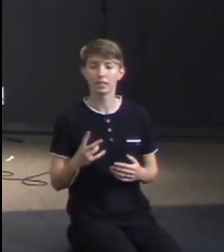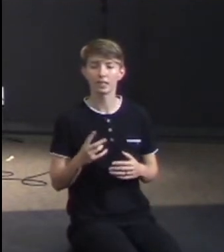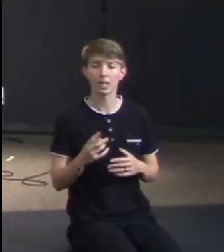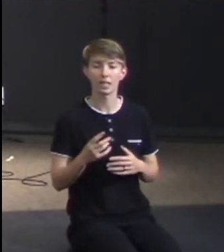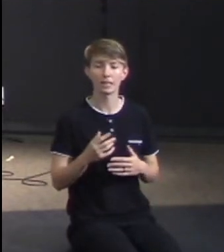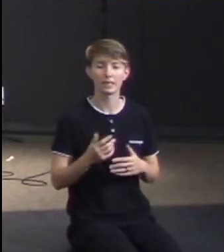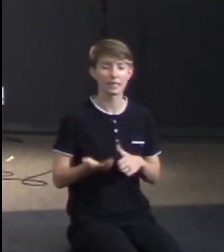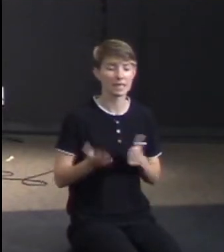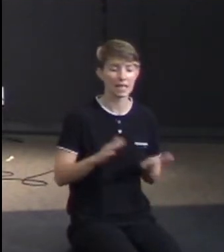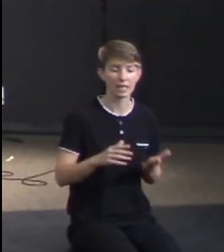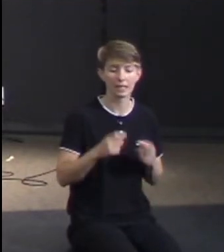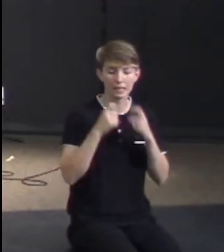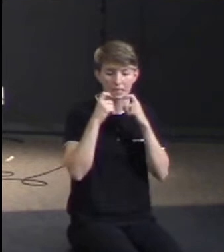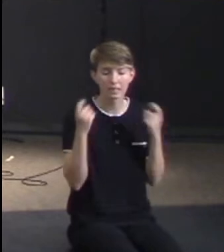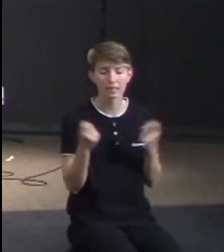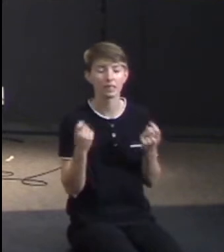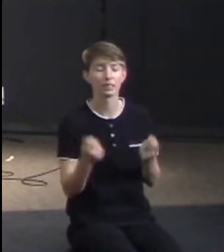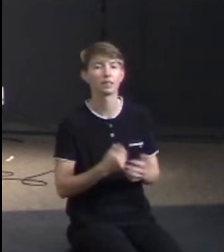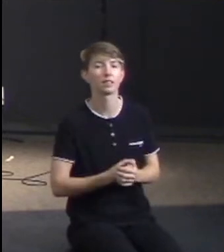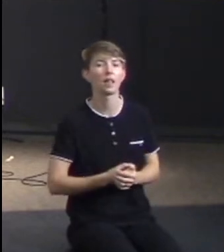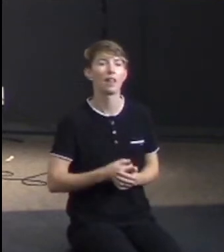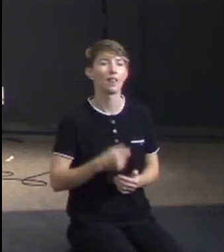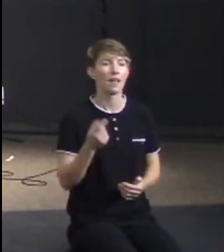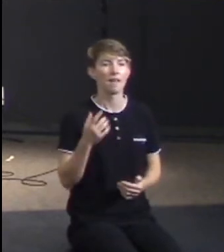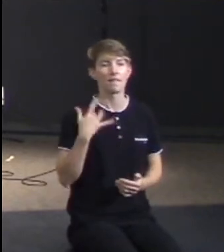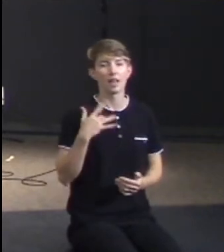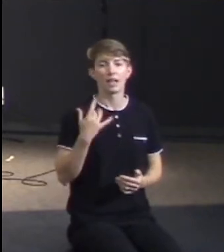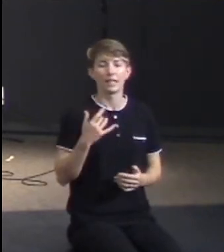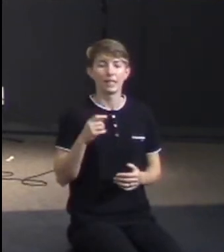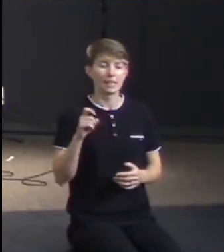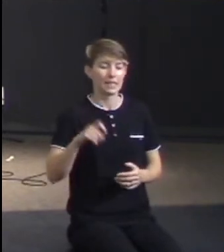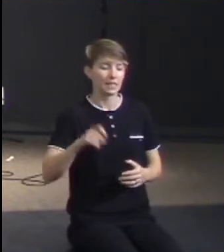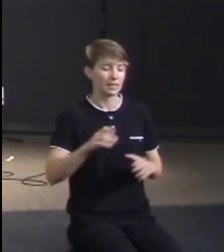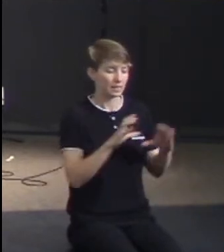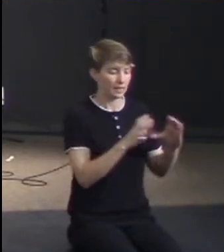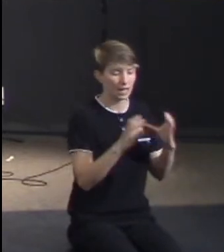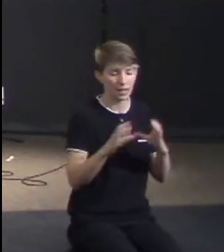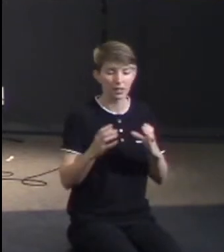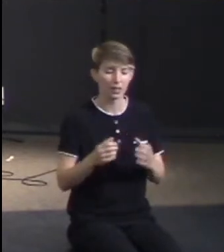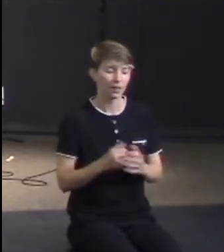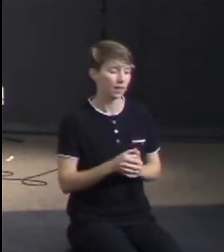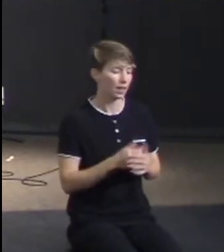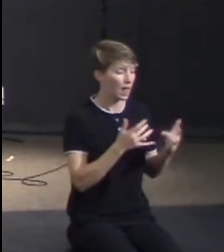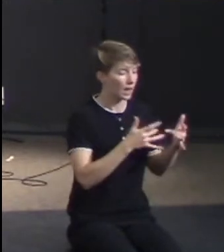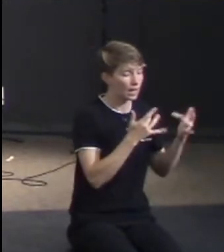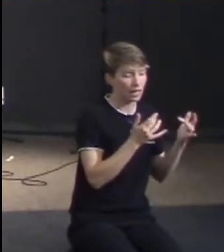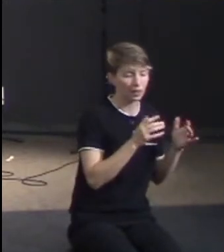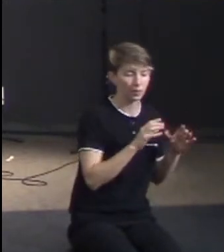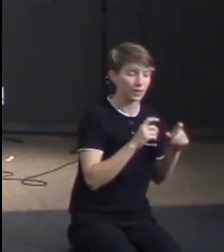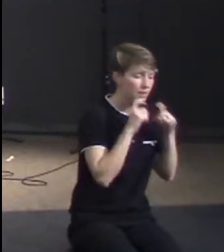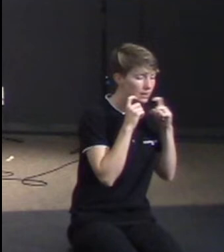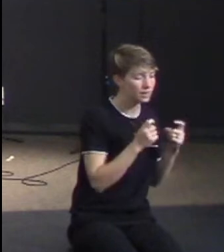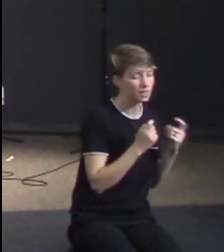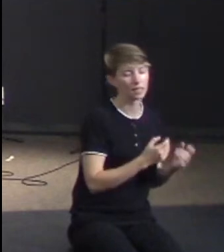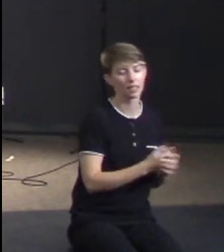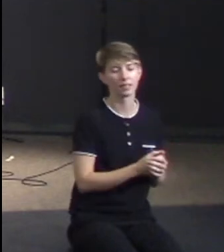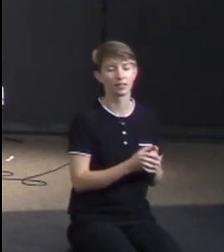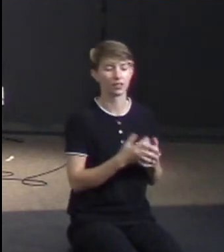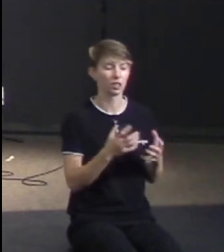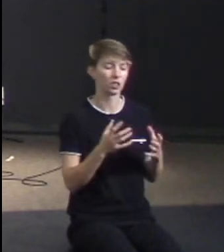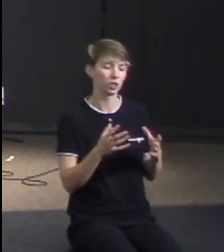needed to kind of categorize which sins are what. They had the lightweight sins, the welterweight sins, the light heavyweight sins, and then